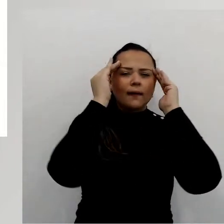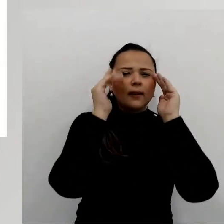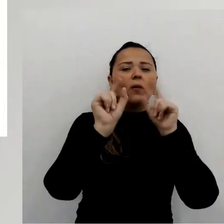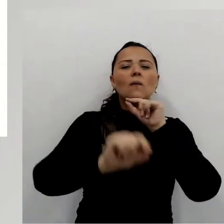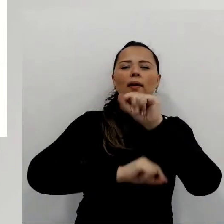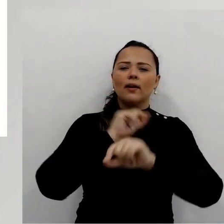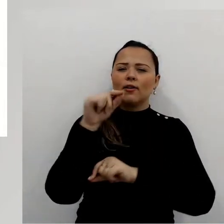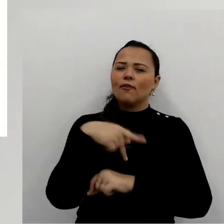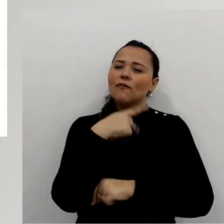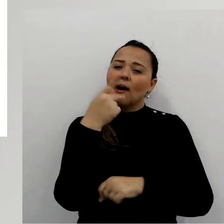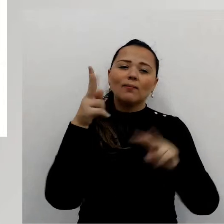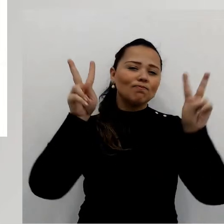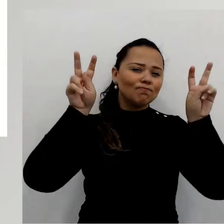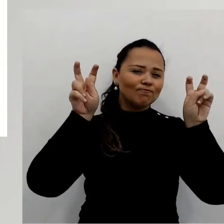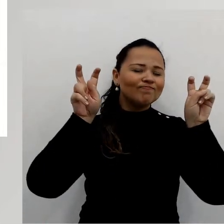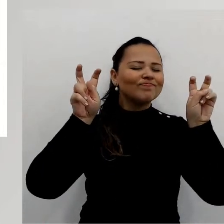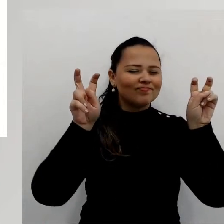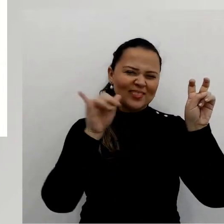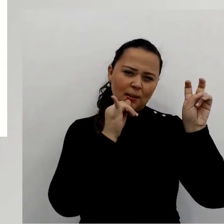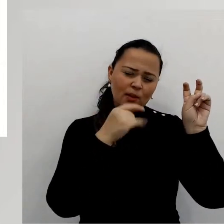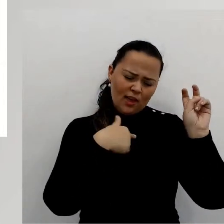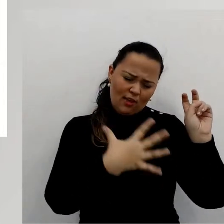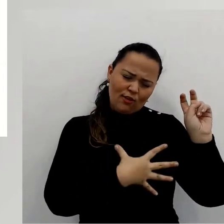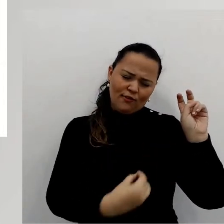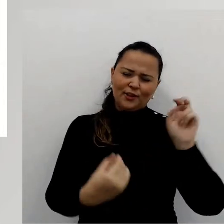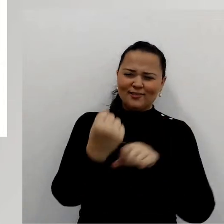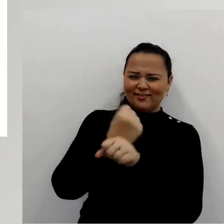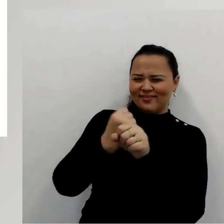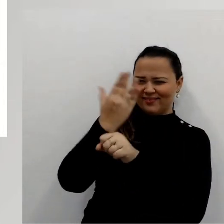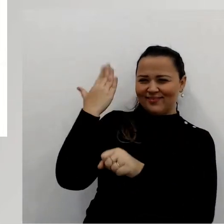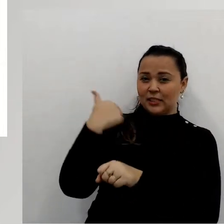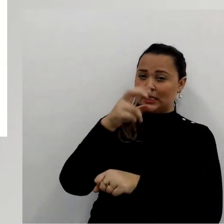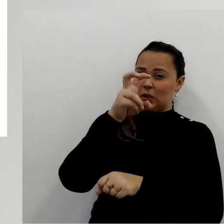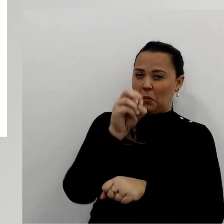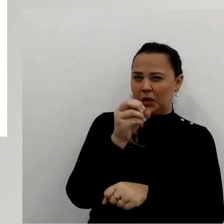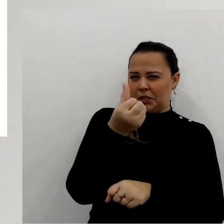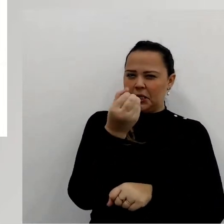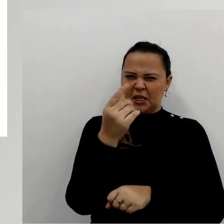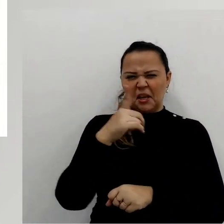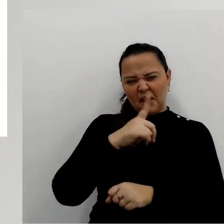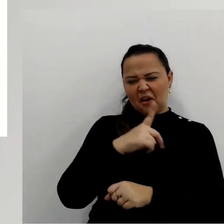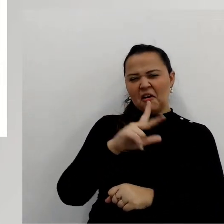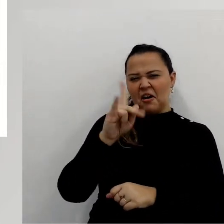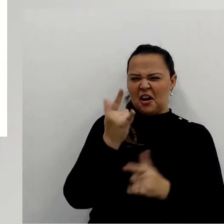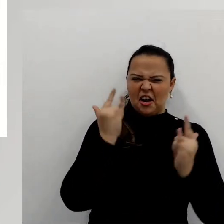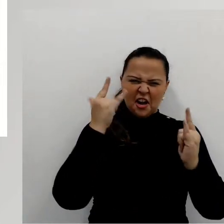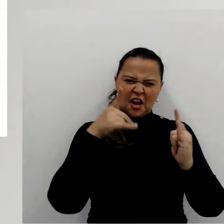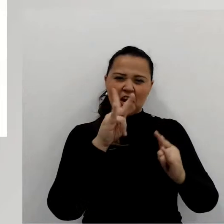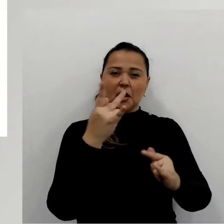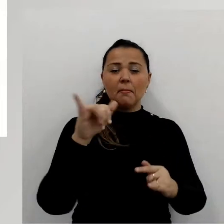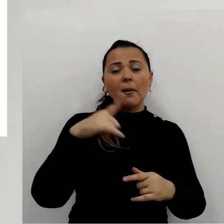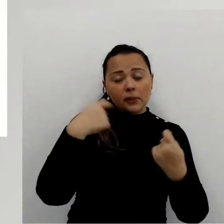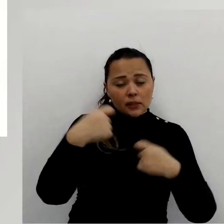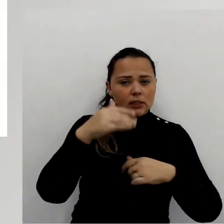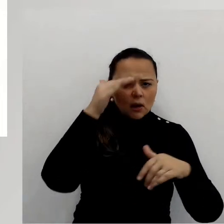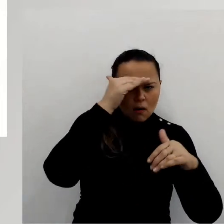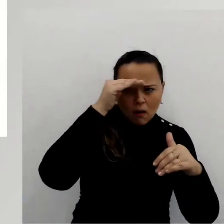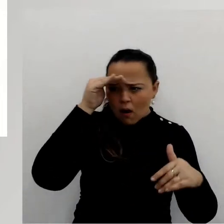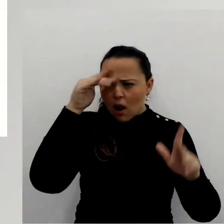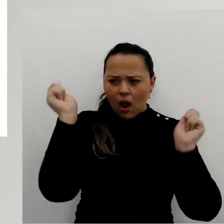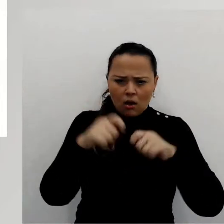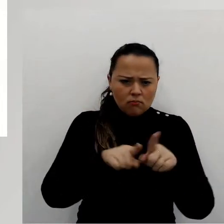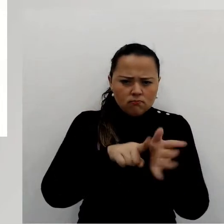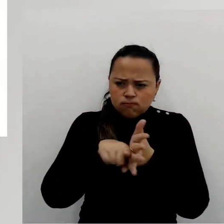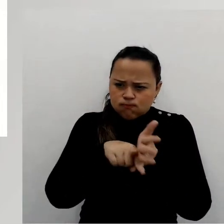and 70s, a little bit of a hippie, but you need to look at it in a holistic way. The whole process, which